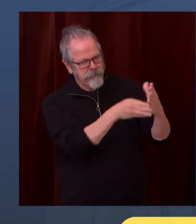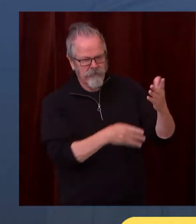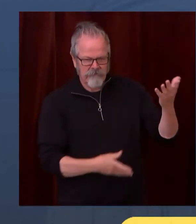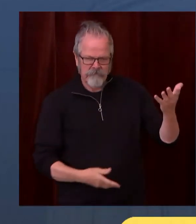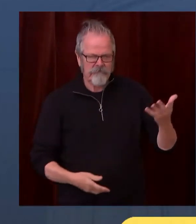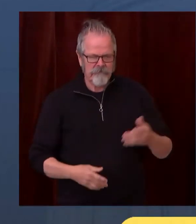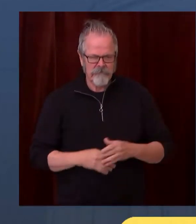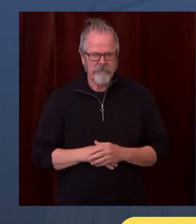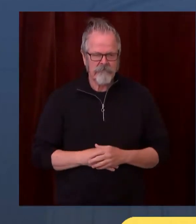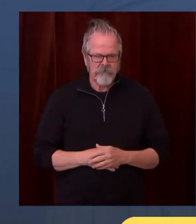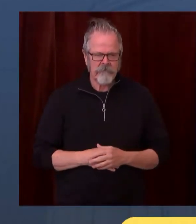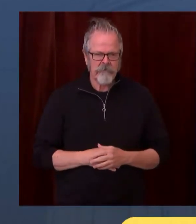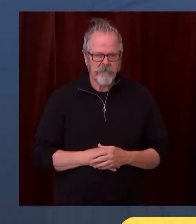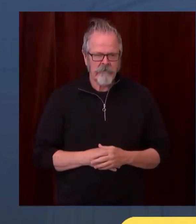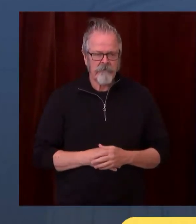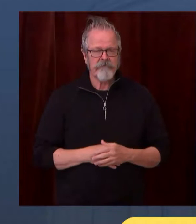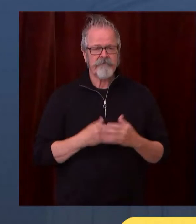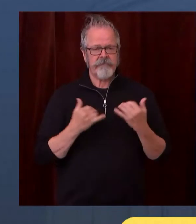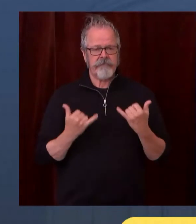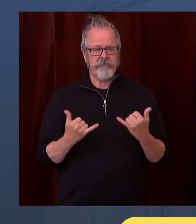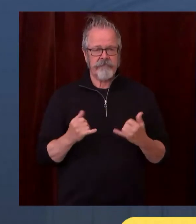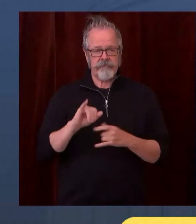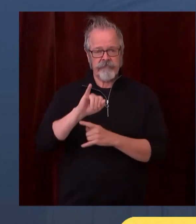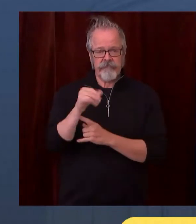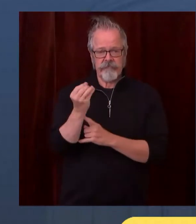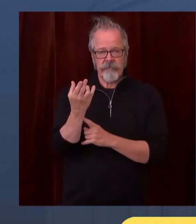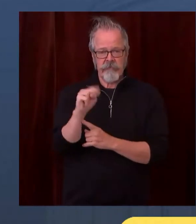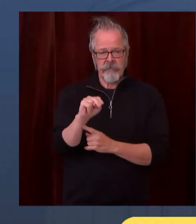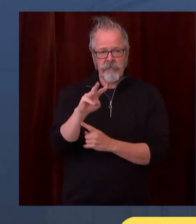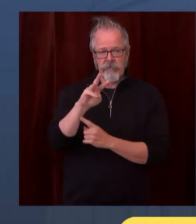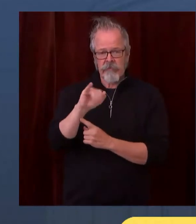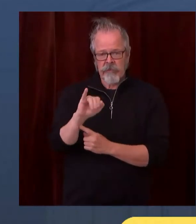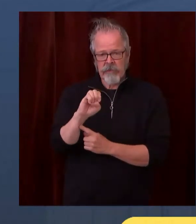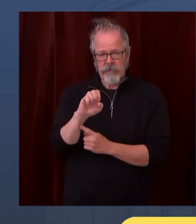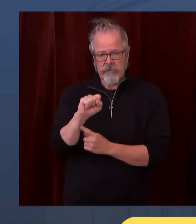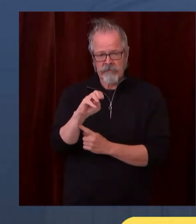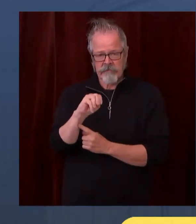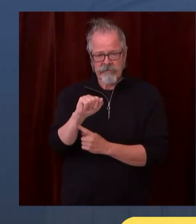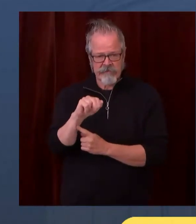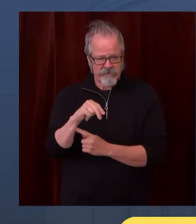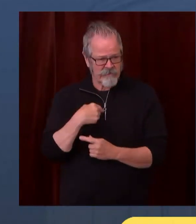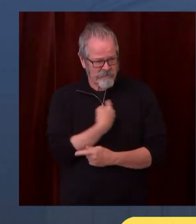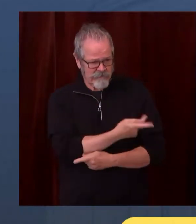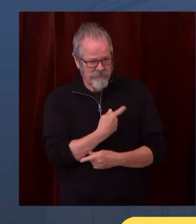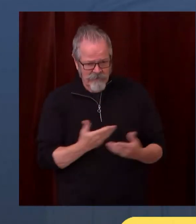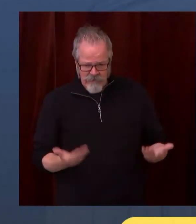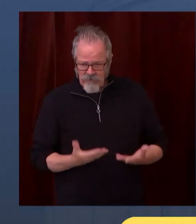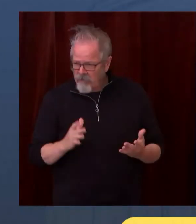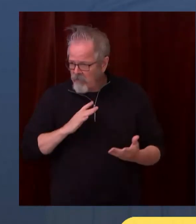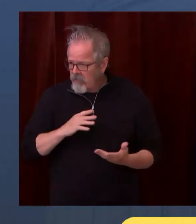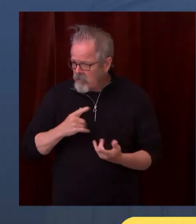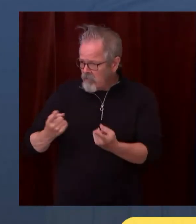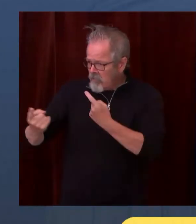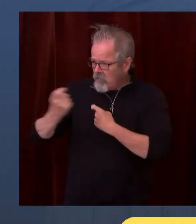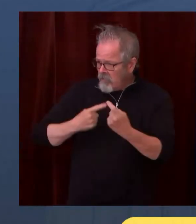I'm good, Governor. Thank you. Okay, with that, have it stand for questions. First question comes from Rachel with AP.